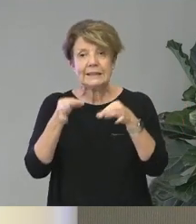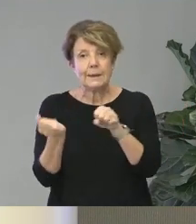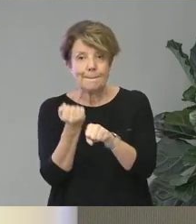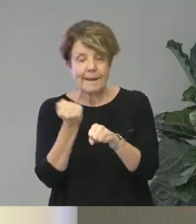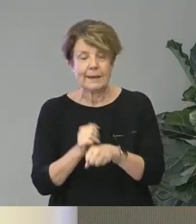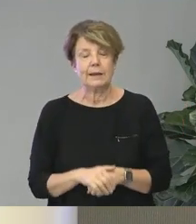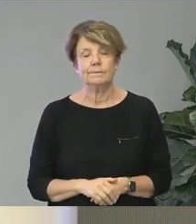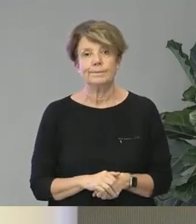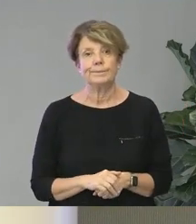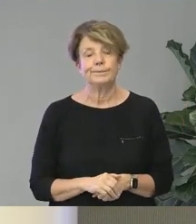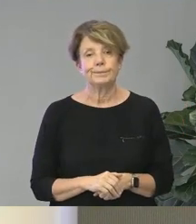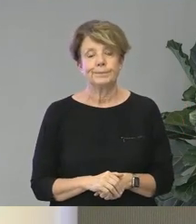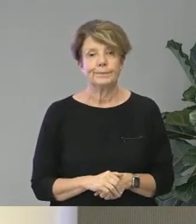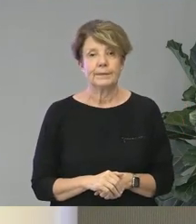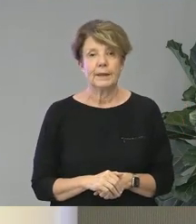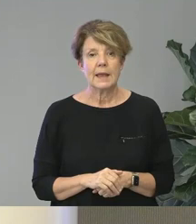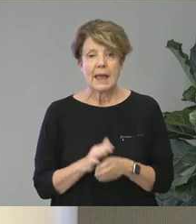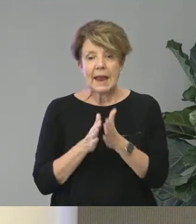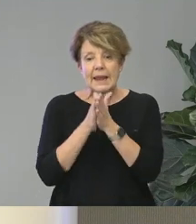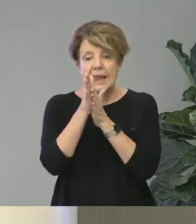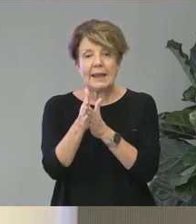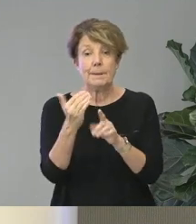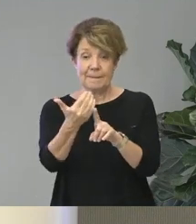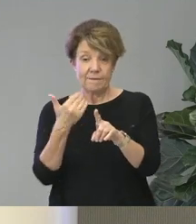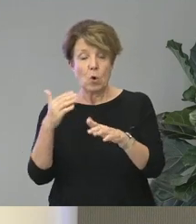decision-making and ahead of any dispute.